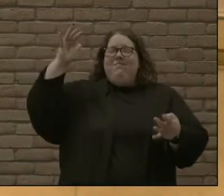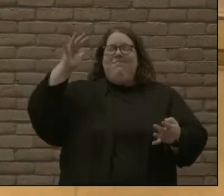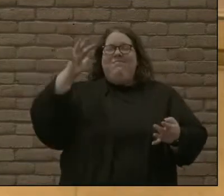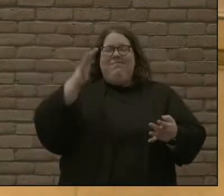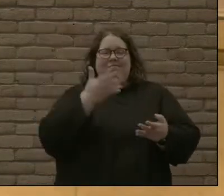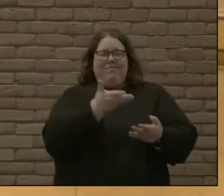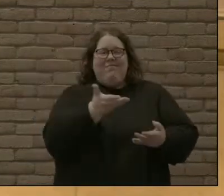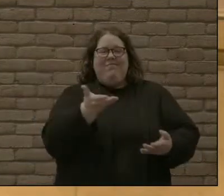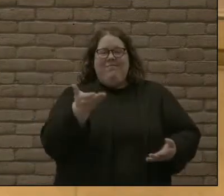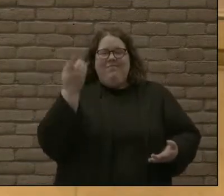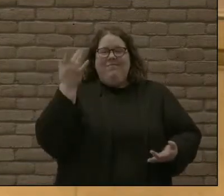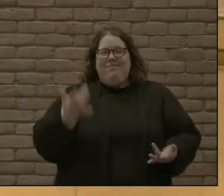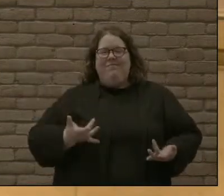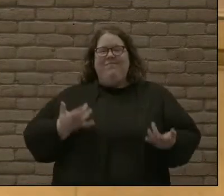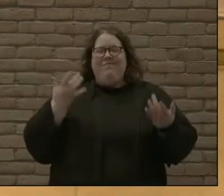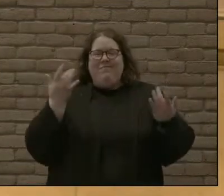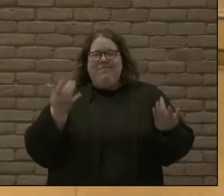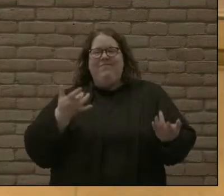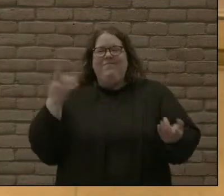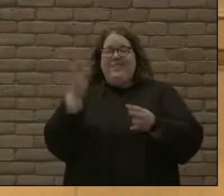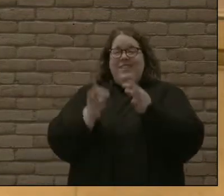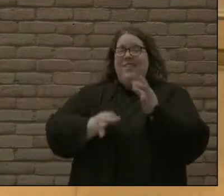Graces waiting.